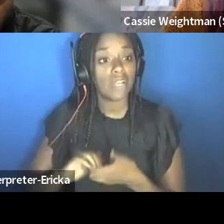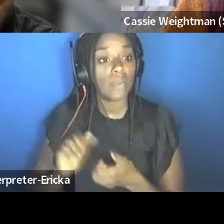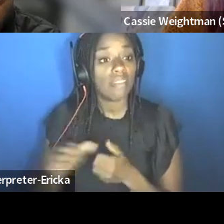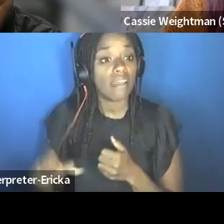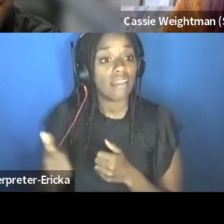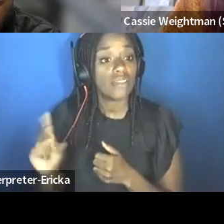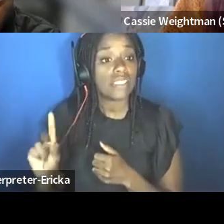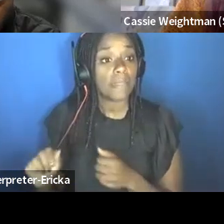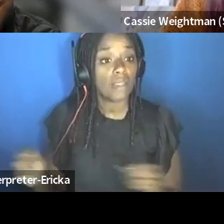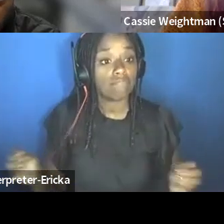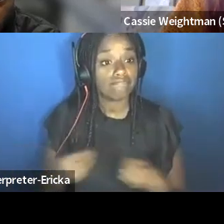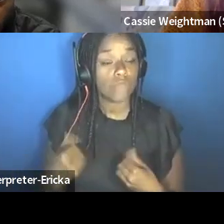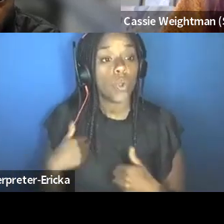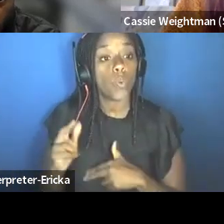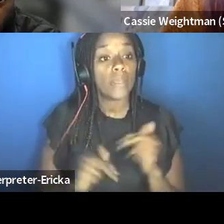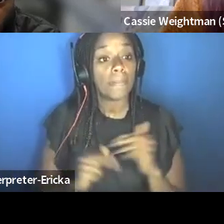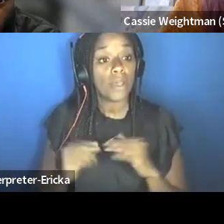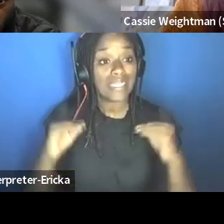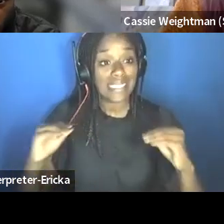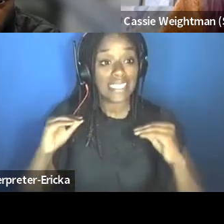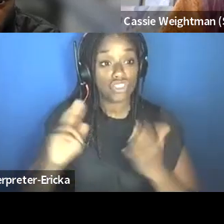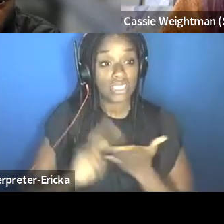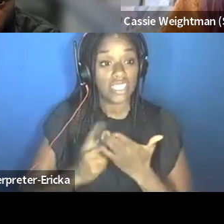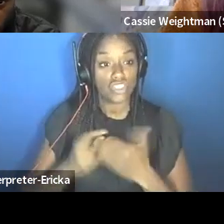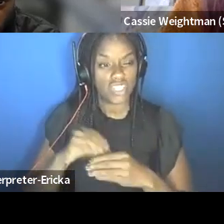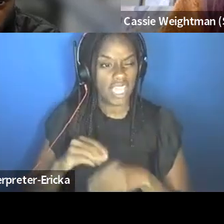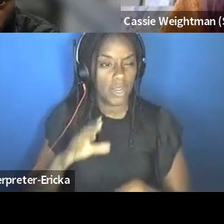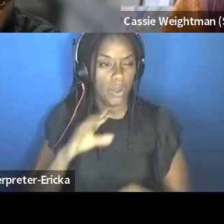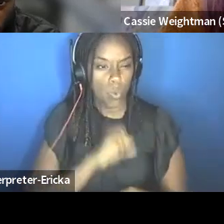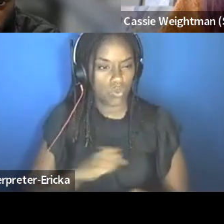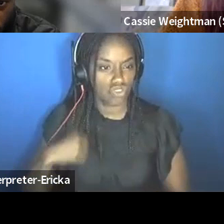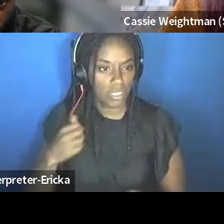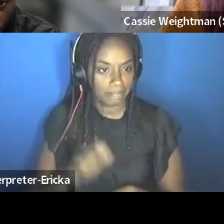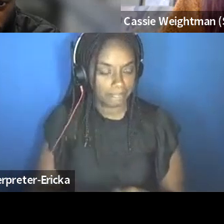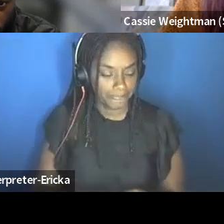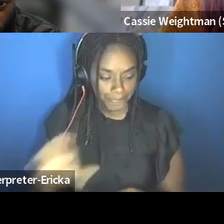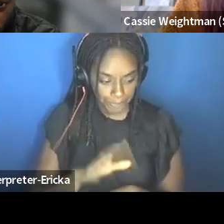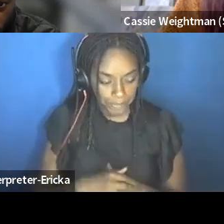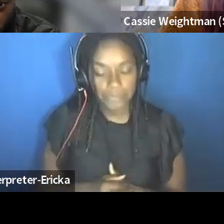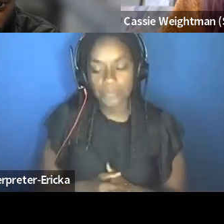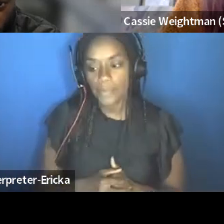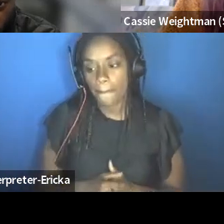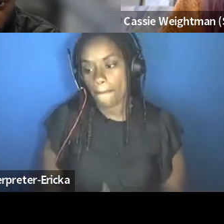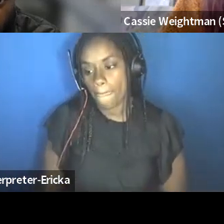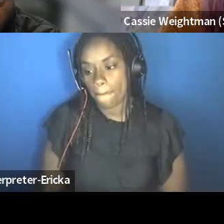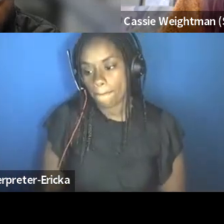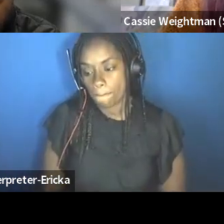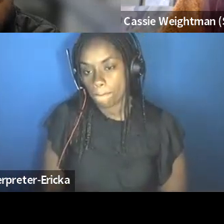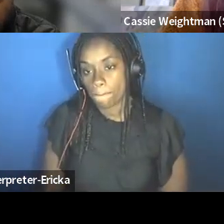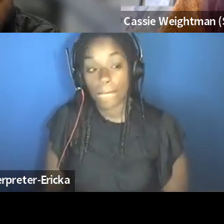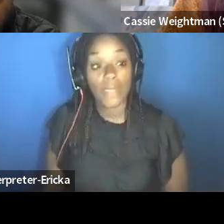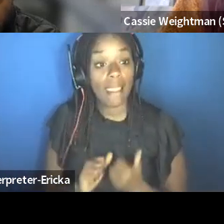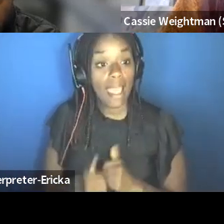organization and we built a teaching kitchen in an old gym space. And we did that through partnership with